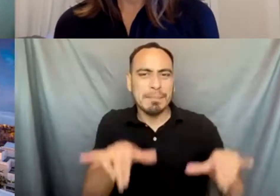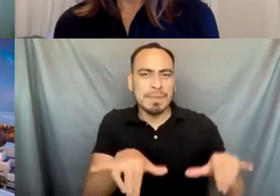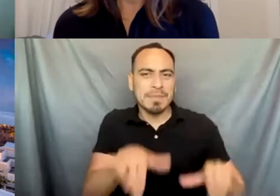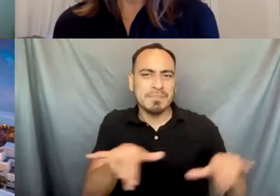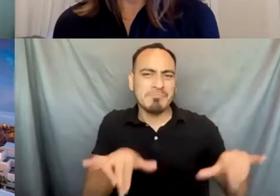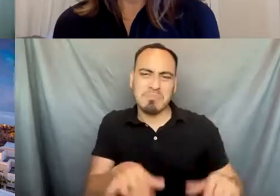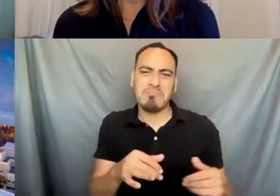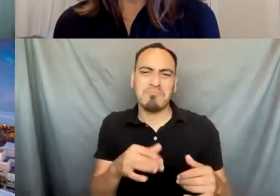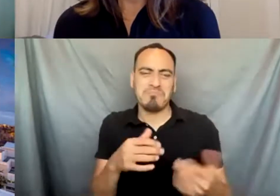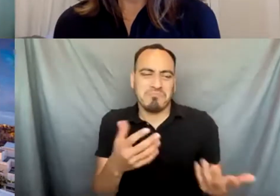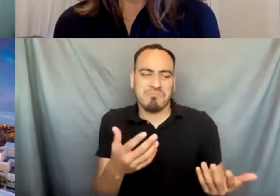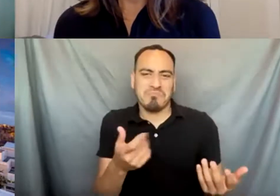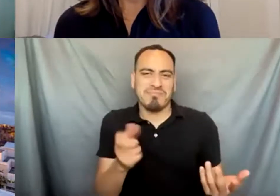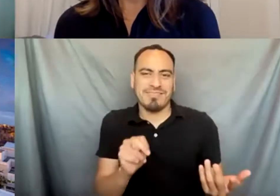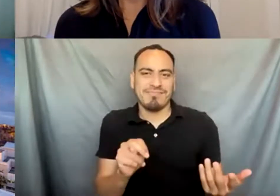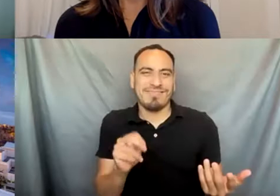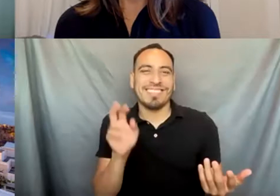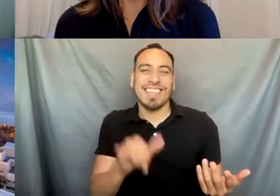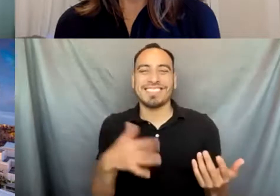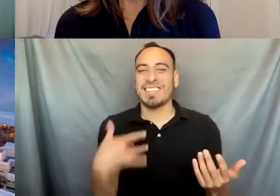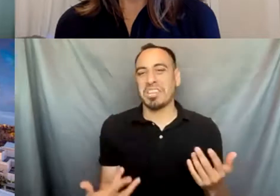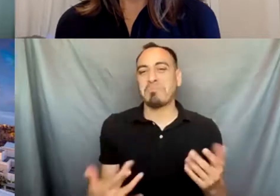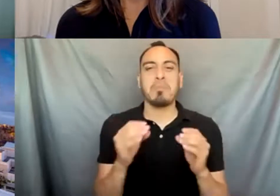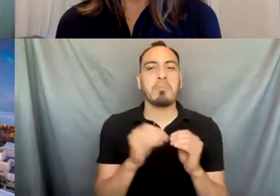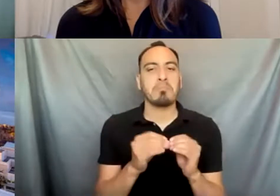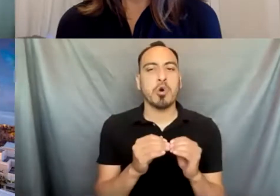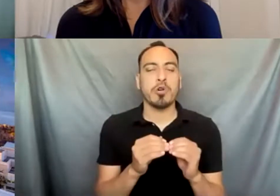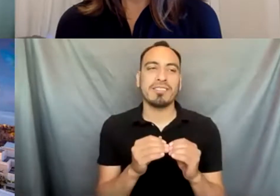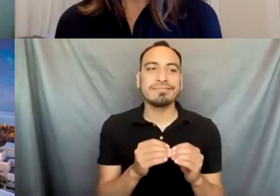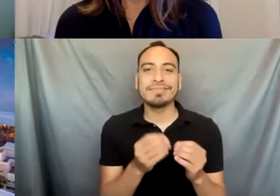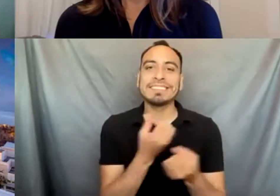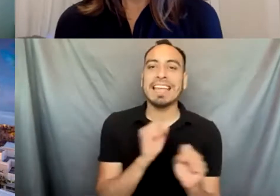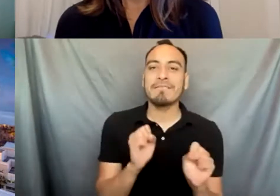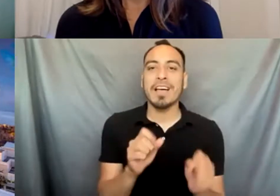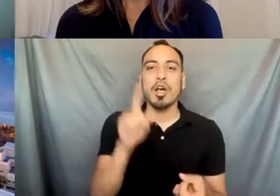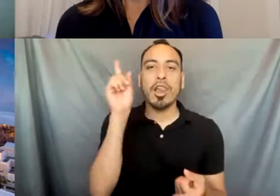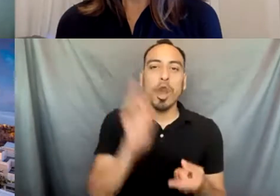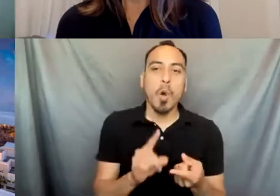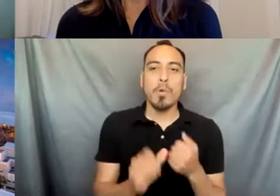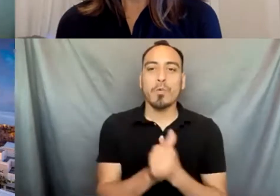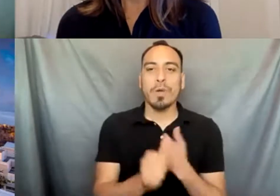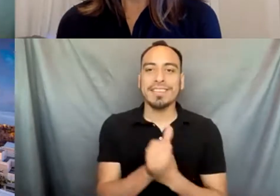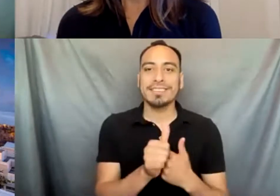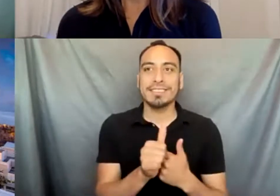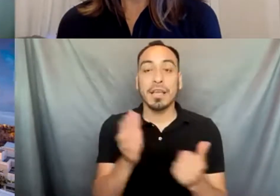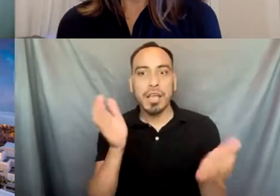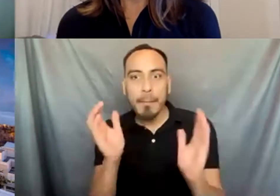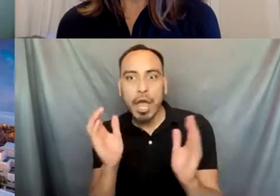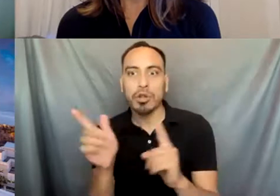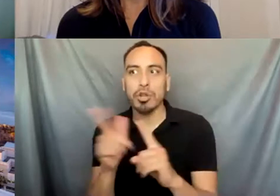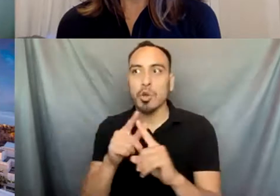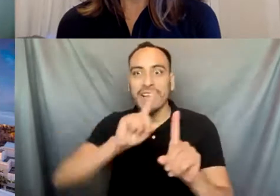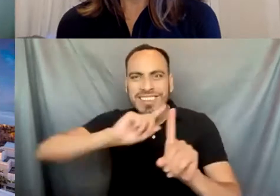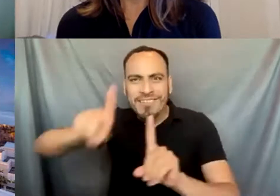individuals every day, that's generally going to be considered lower risk than if they're with a different group of people every day. Just kind of playing the